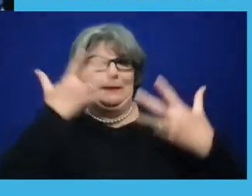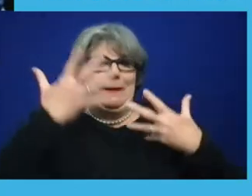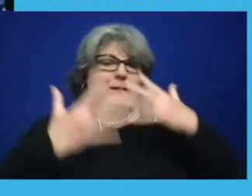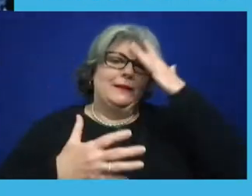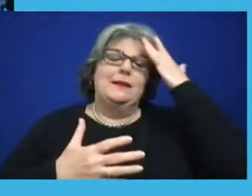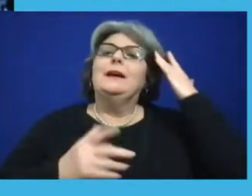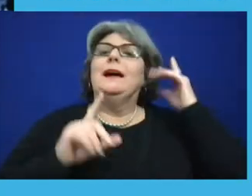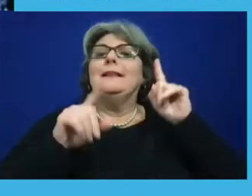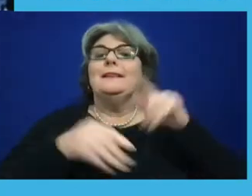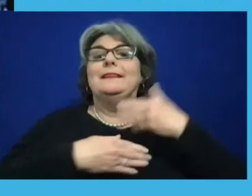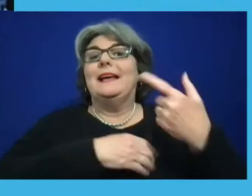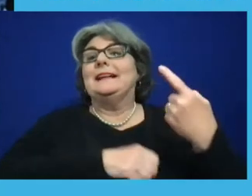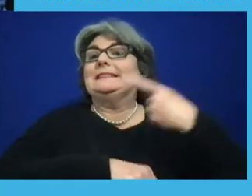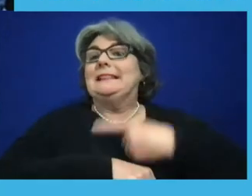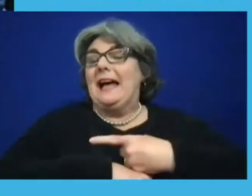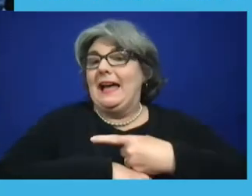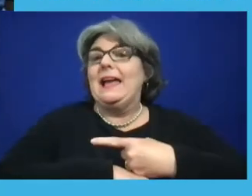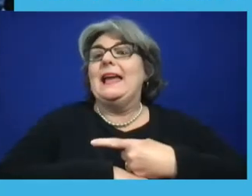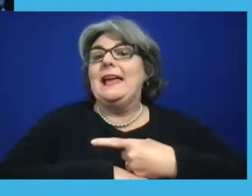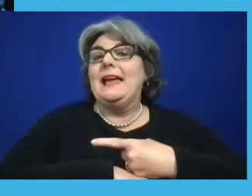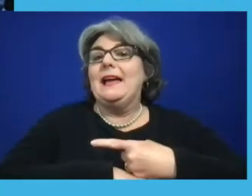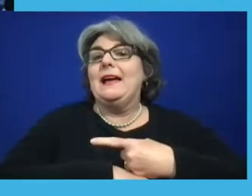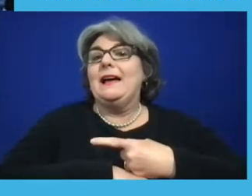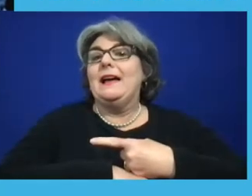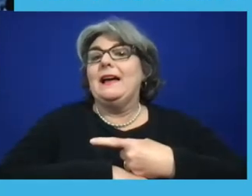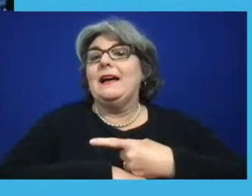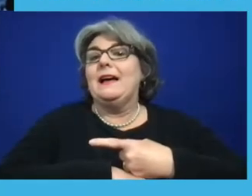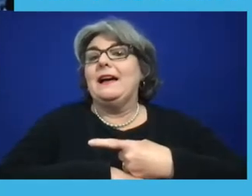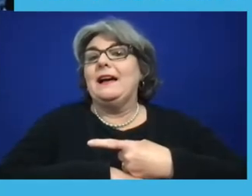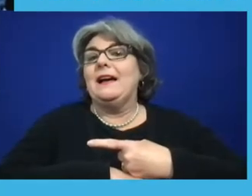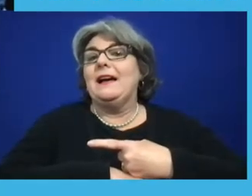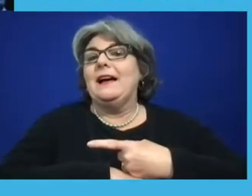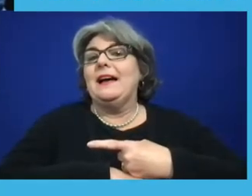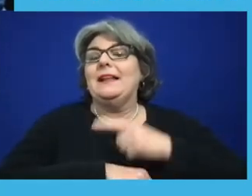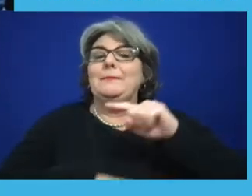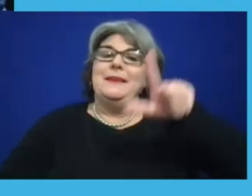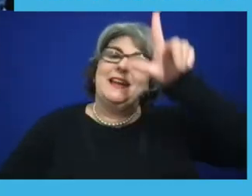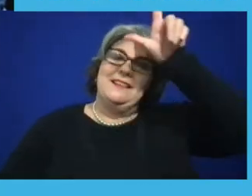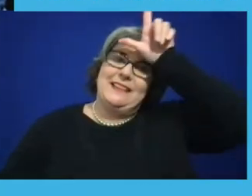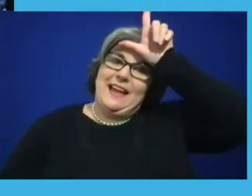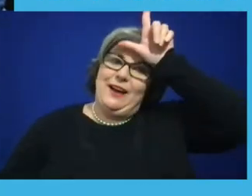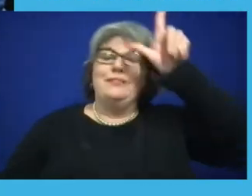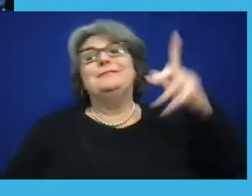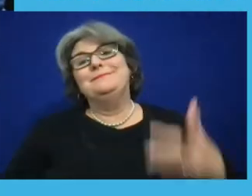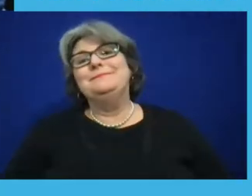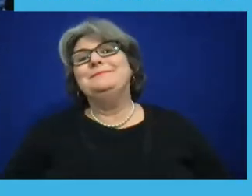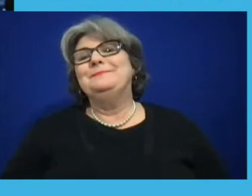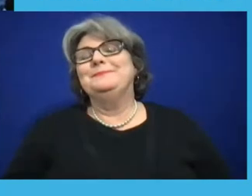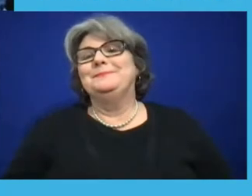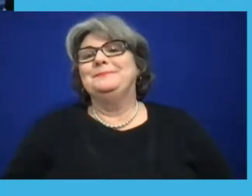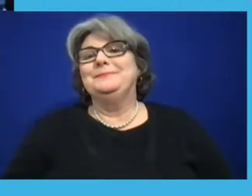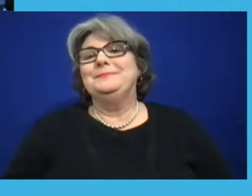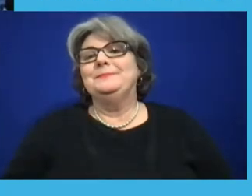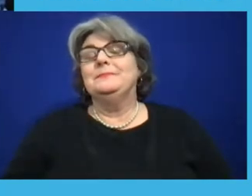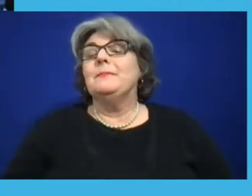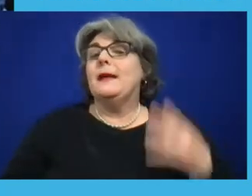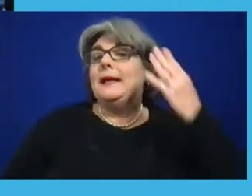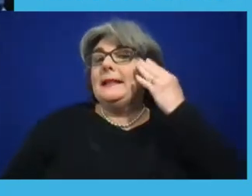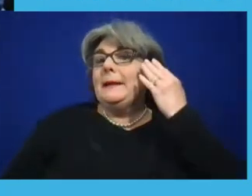Whoop. It was embarrassing. Had to go out the next day. Had a big L on my